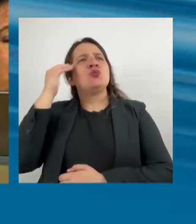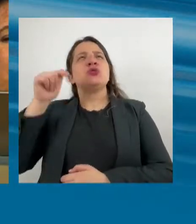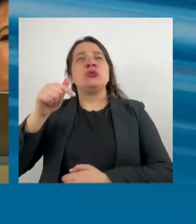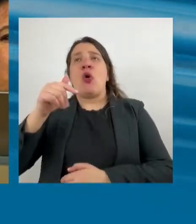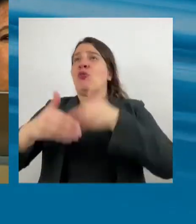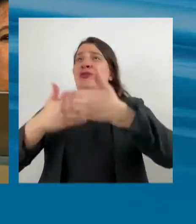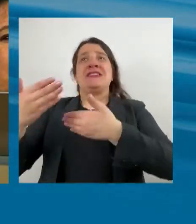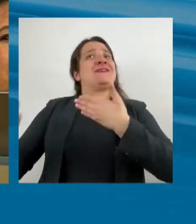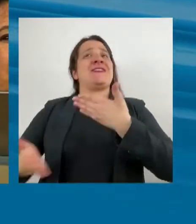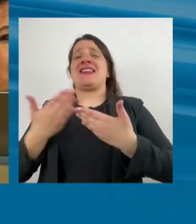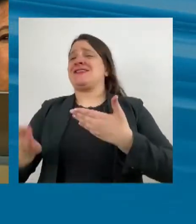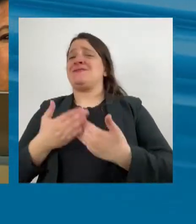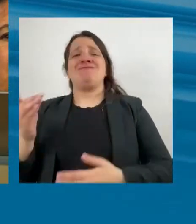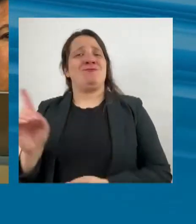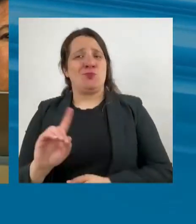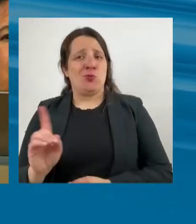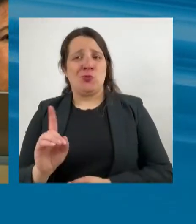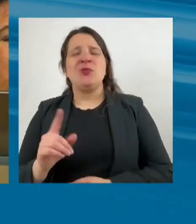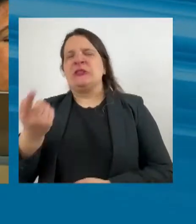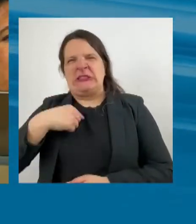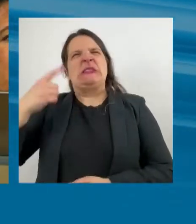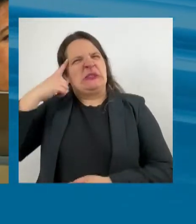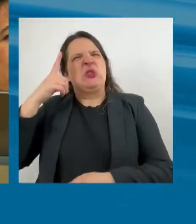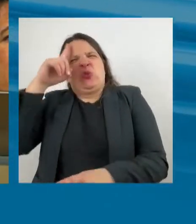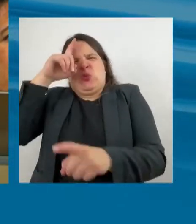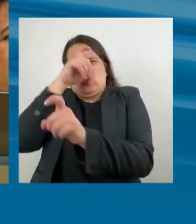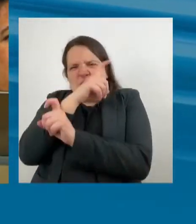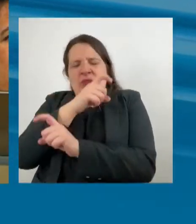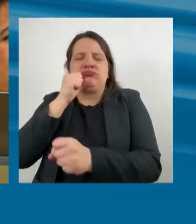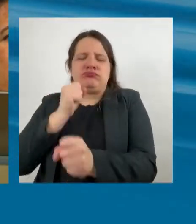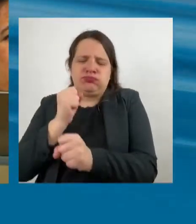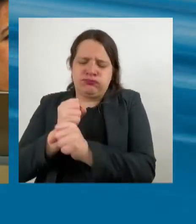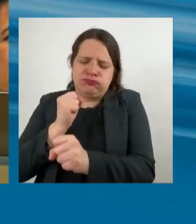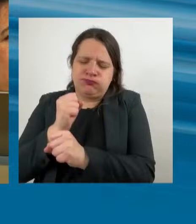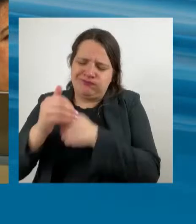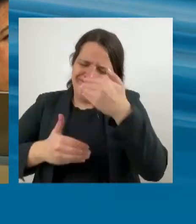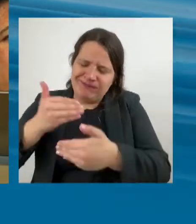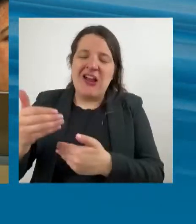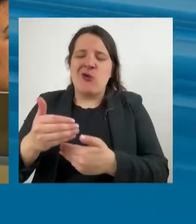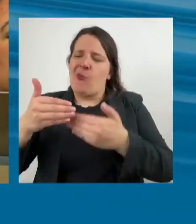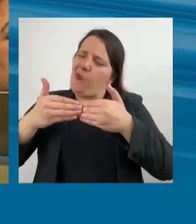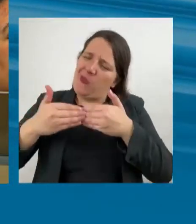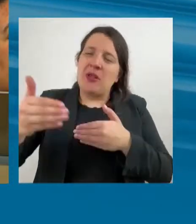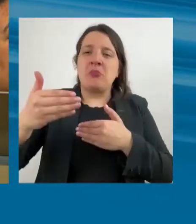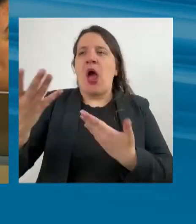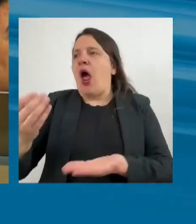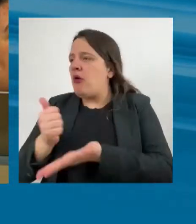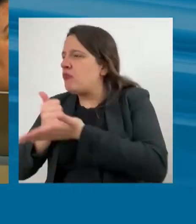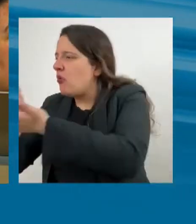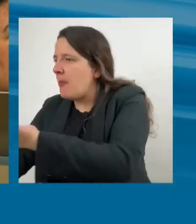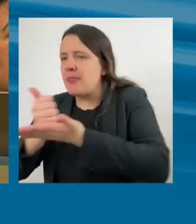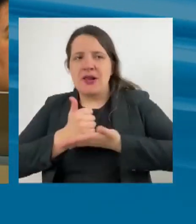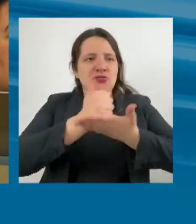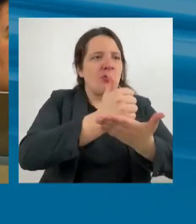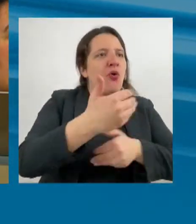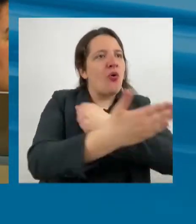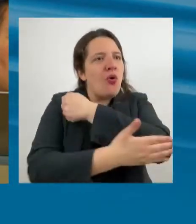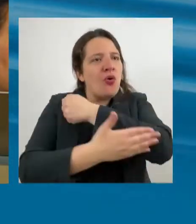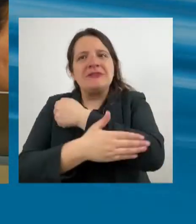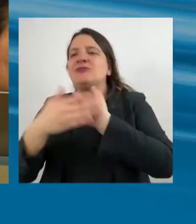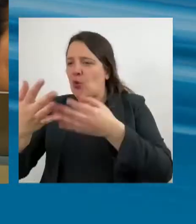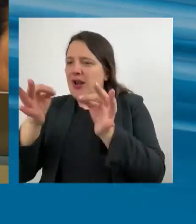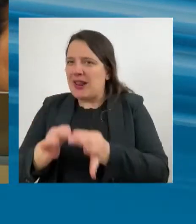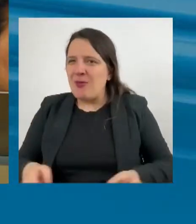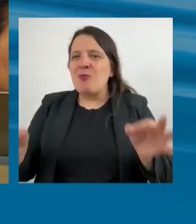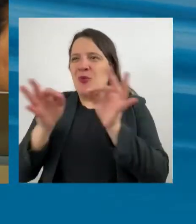that direction. We know that this is quite complex and there's still a lot to be done, but regional integration and cooperation amongst our countries